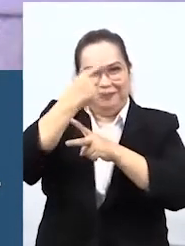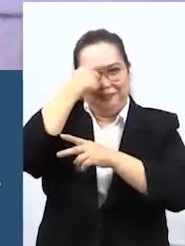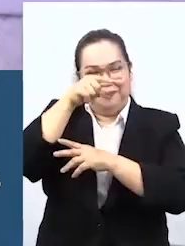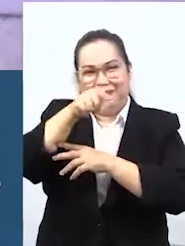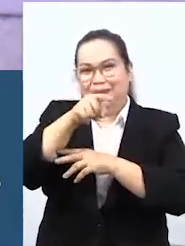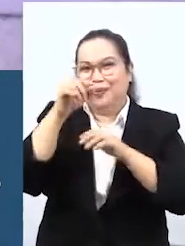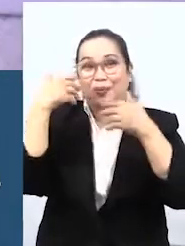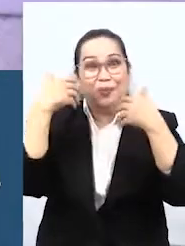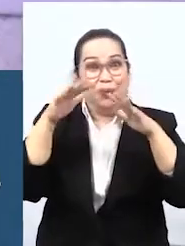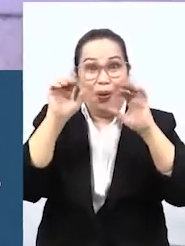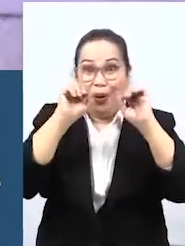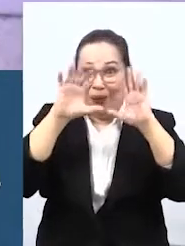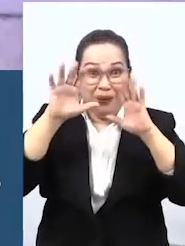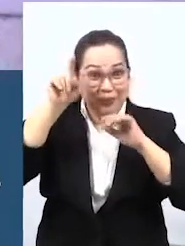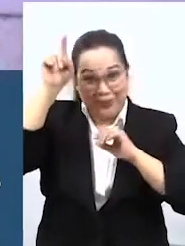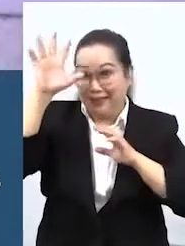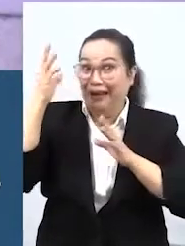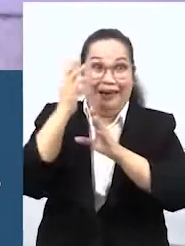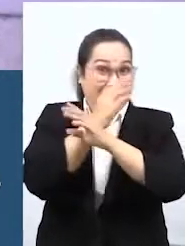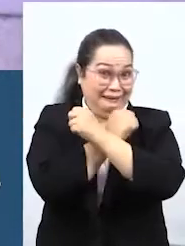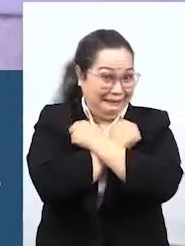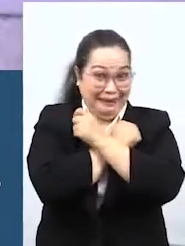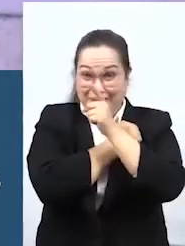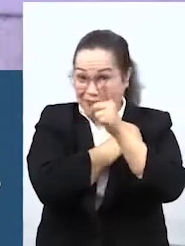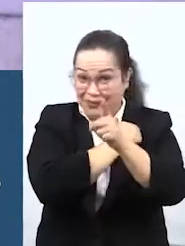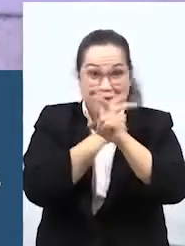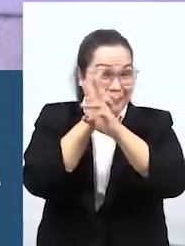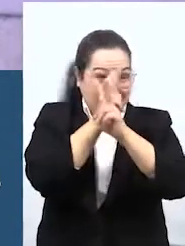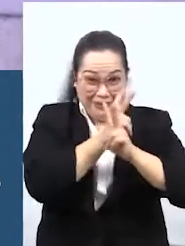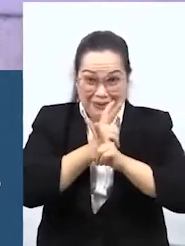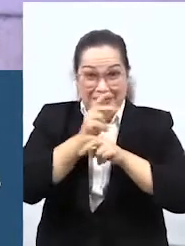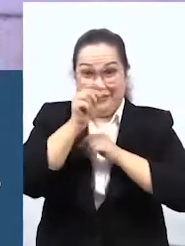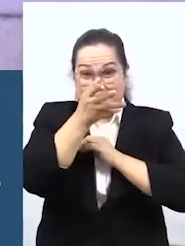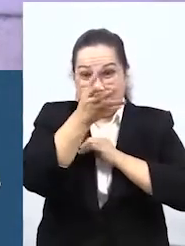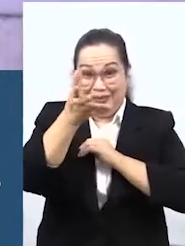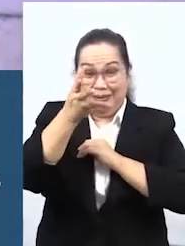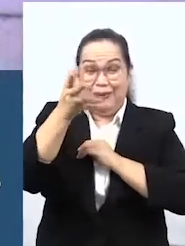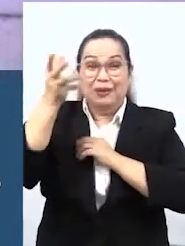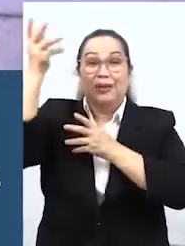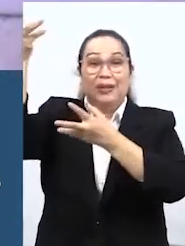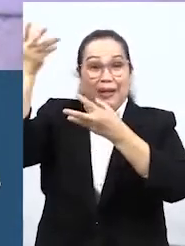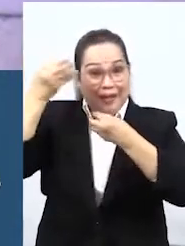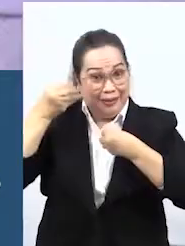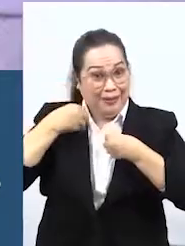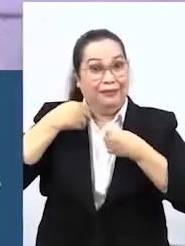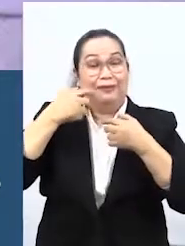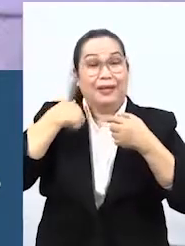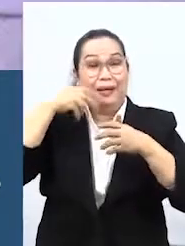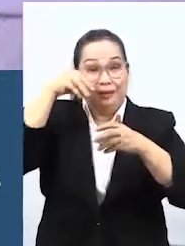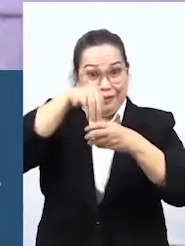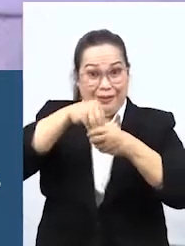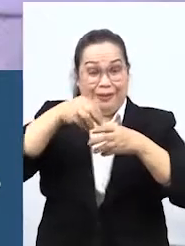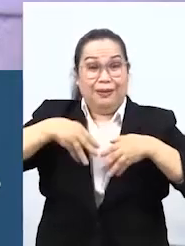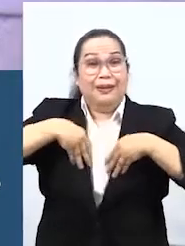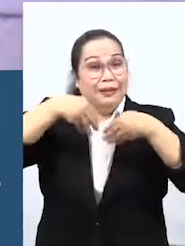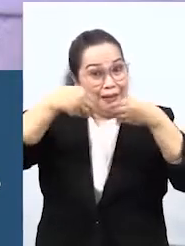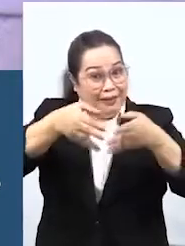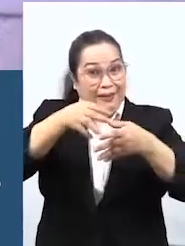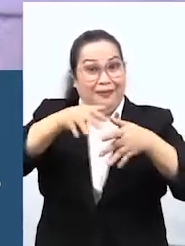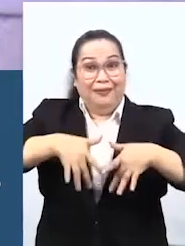is amazing God cares and God Is deeply invested In Us he wants us to